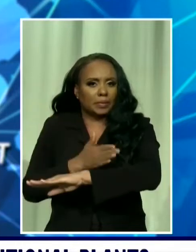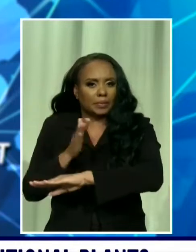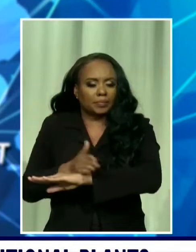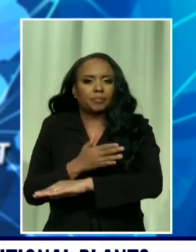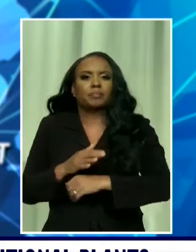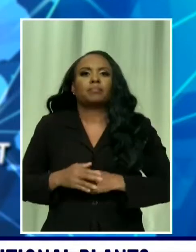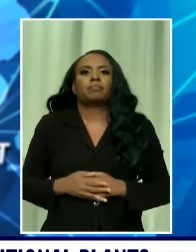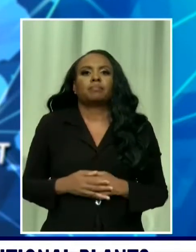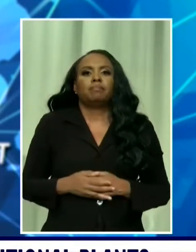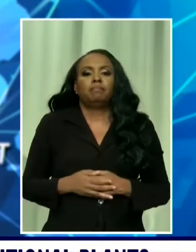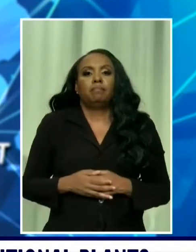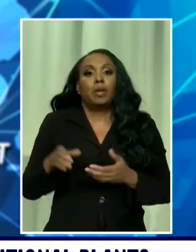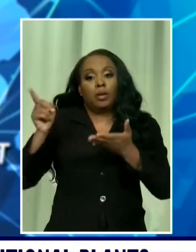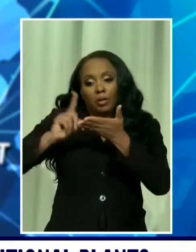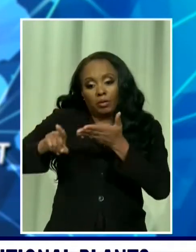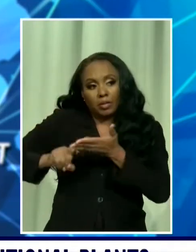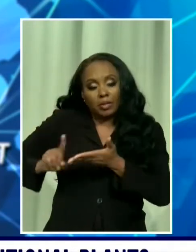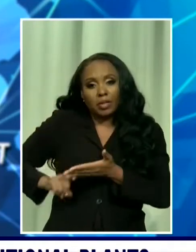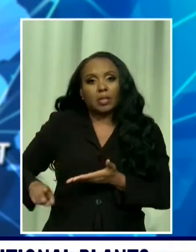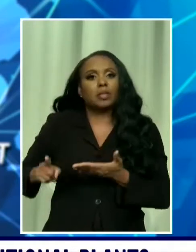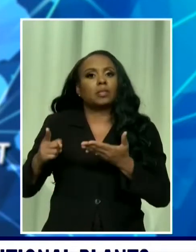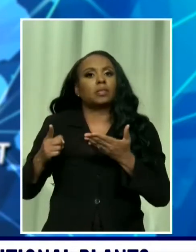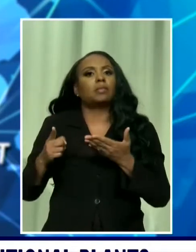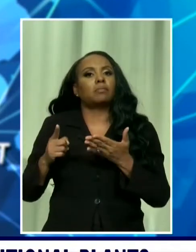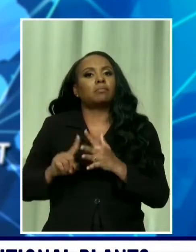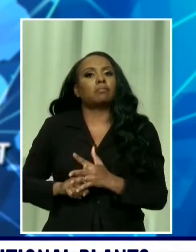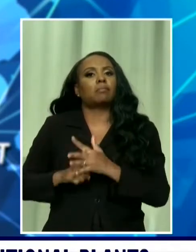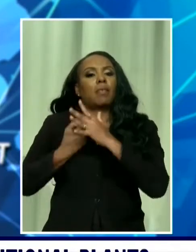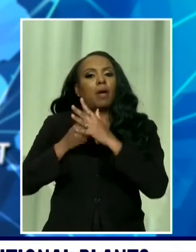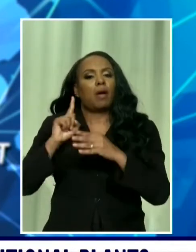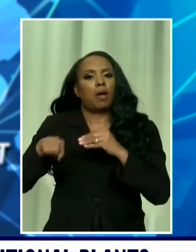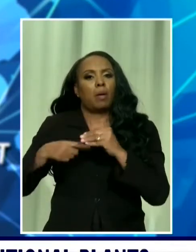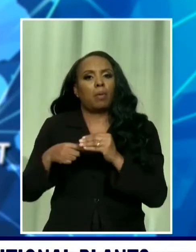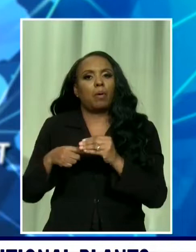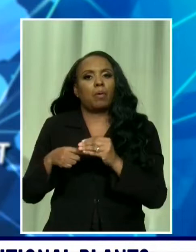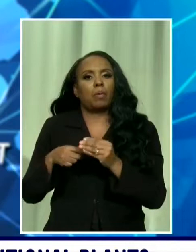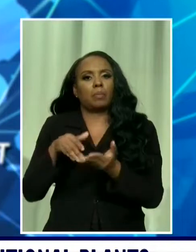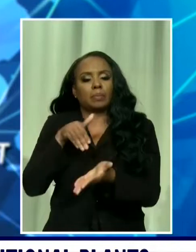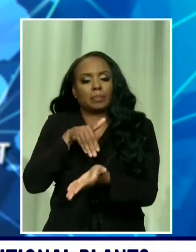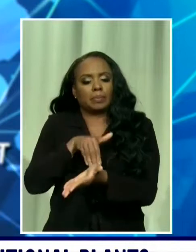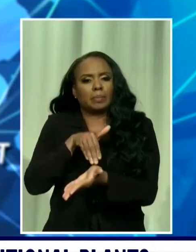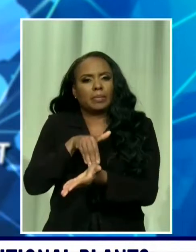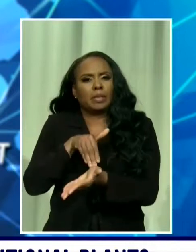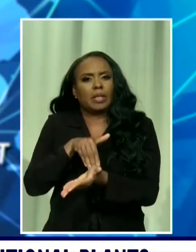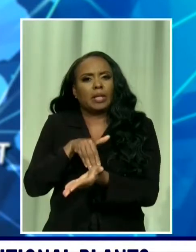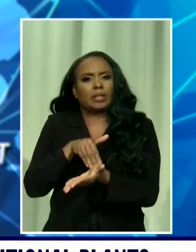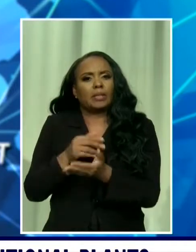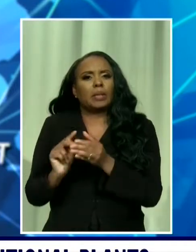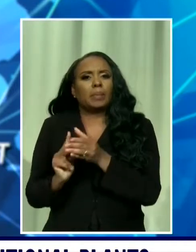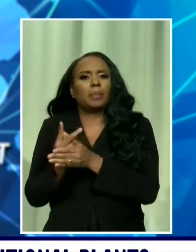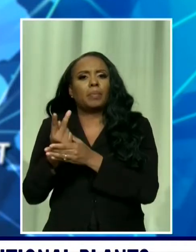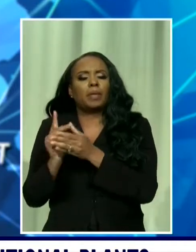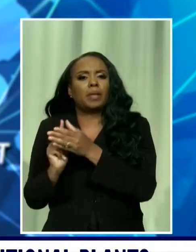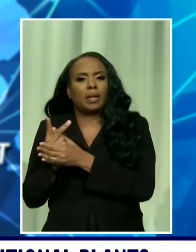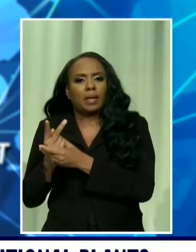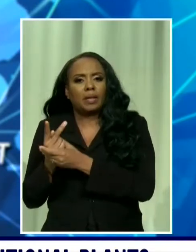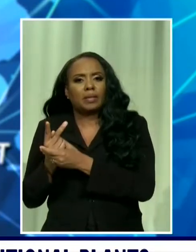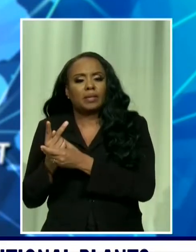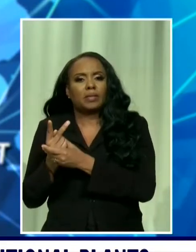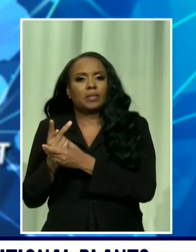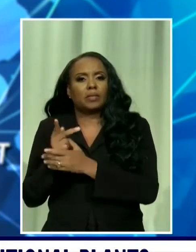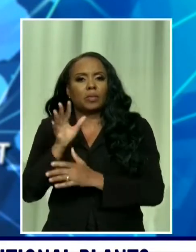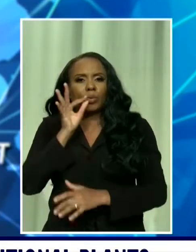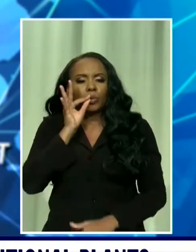Research has started on traditional medicinal plants, which could be major economic earners, but also assist in the management of chronic